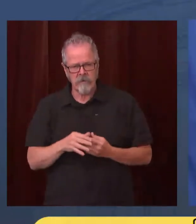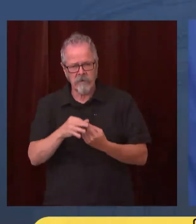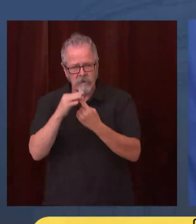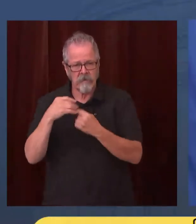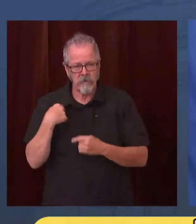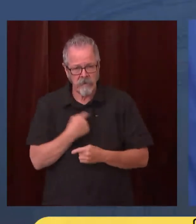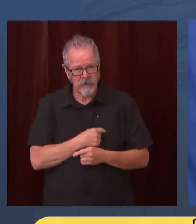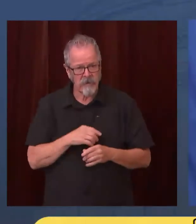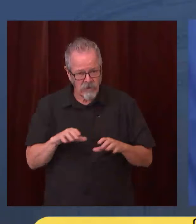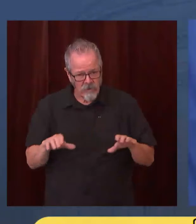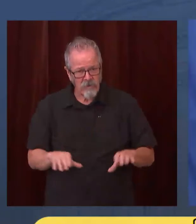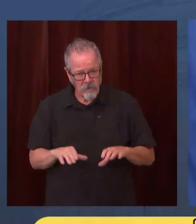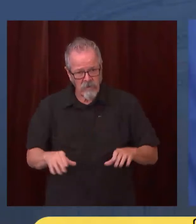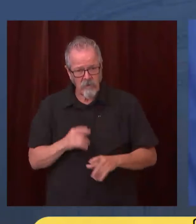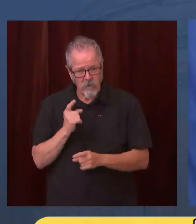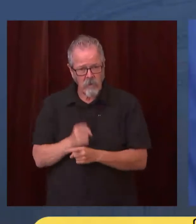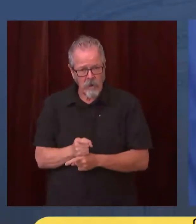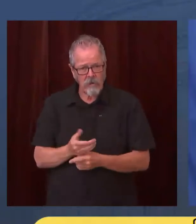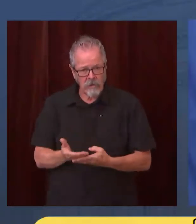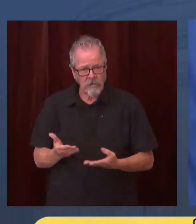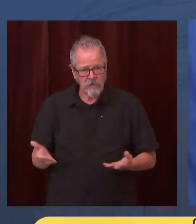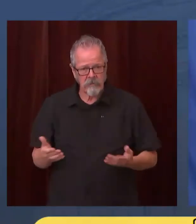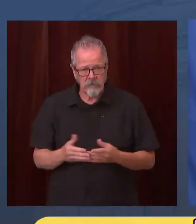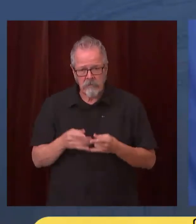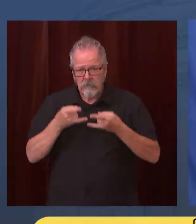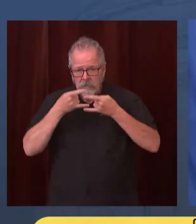that includes getting vaccinated.